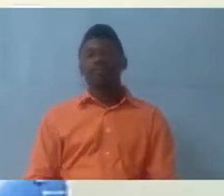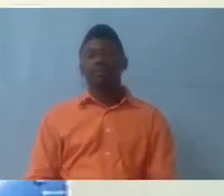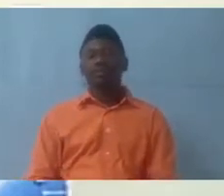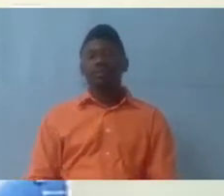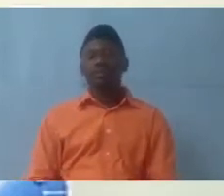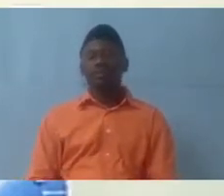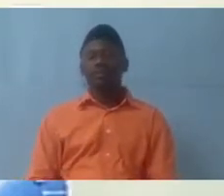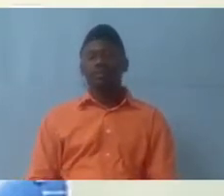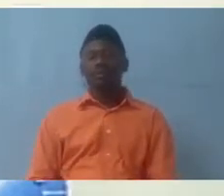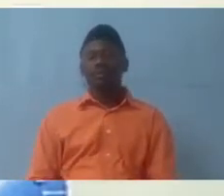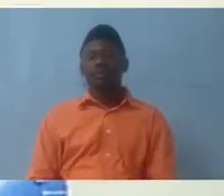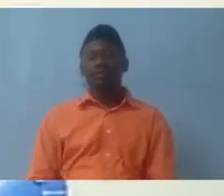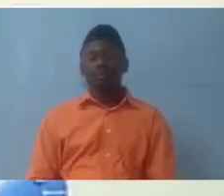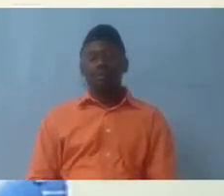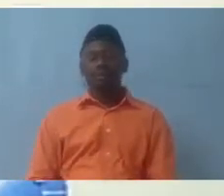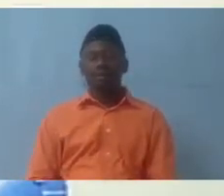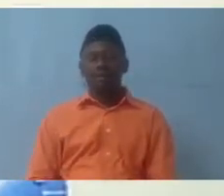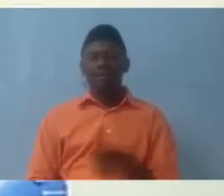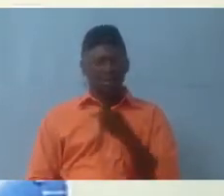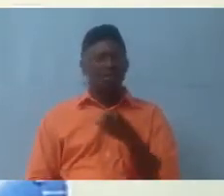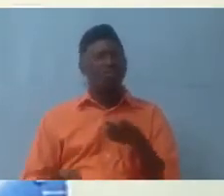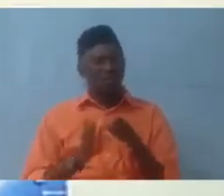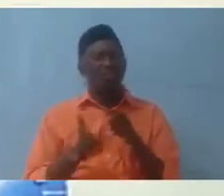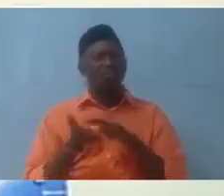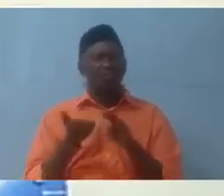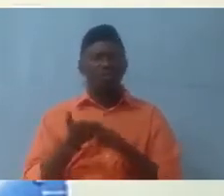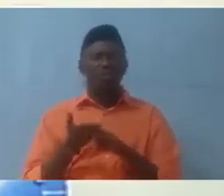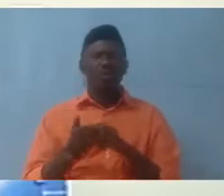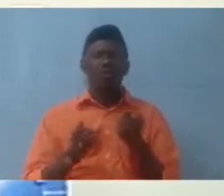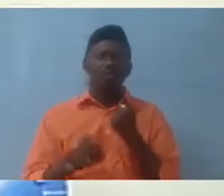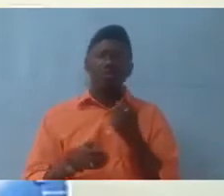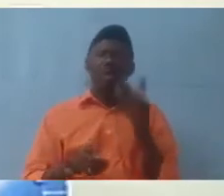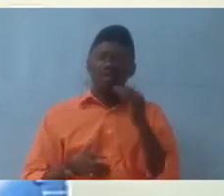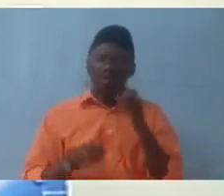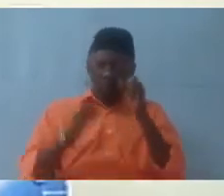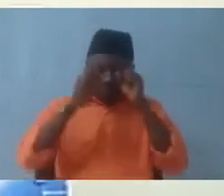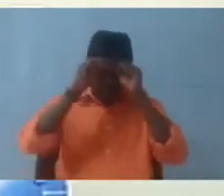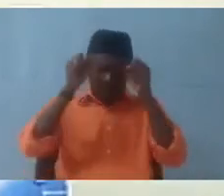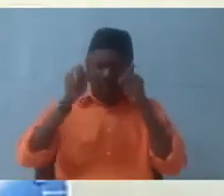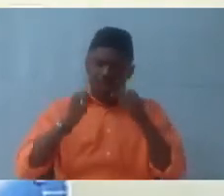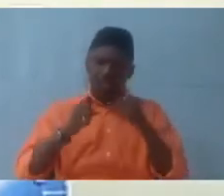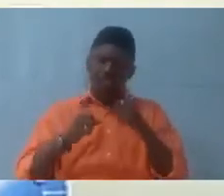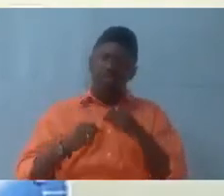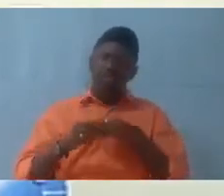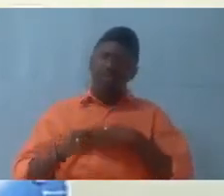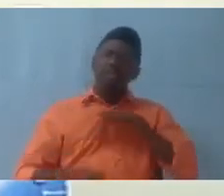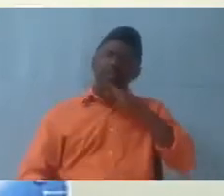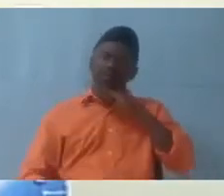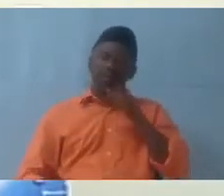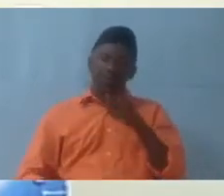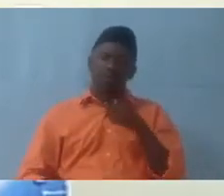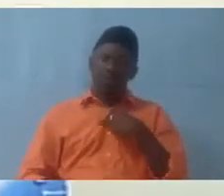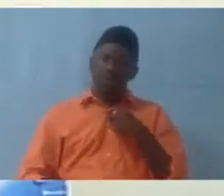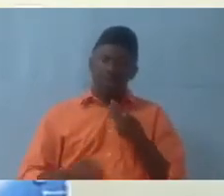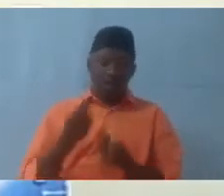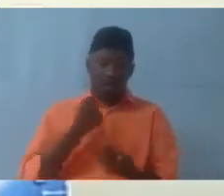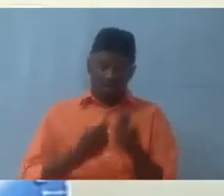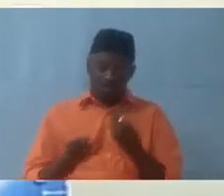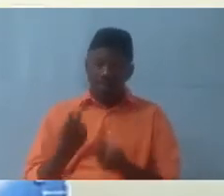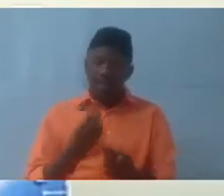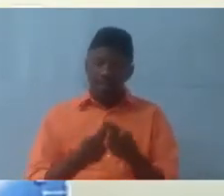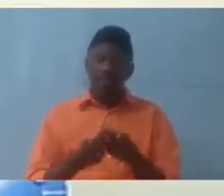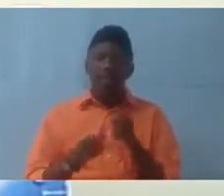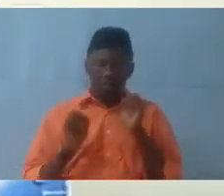Which at the face of it is very normal, because if the state is not satisfied with the judgment, they can just appeal, and this is the procedure to